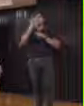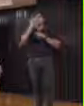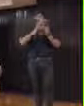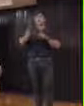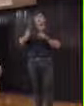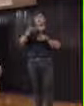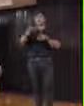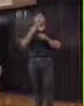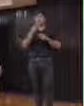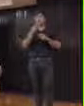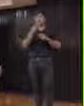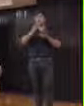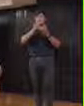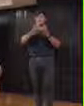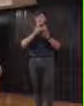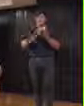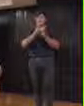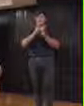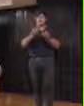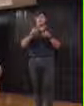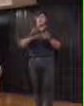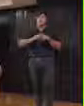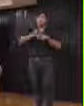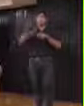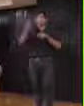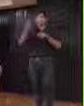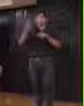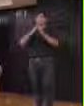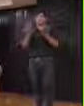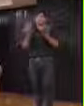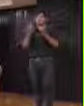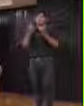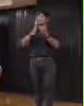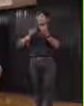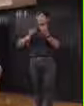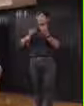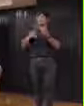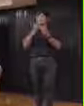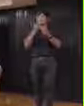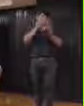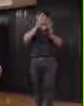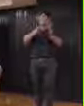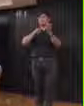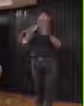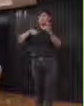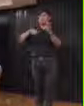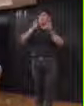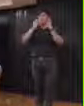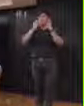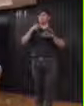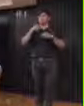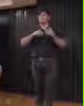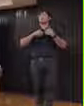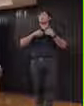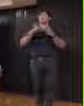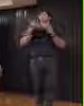you to read our book and read the other books that have been written by the panelists. And I'm sure that you will enjoy reading